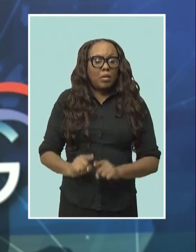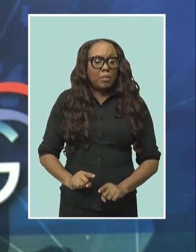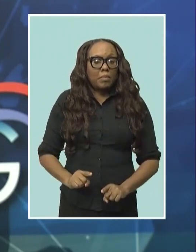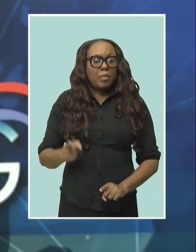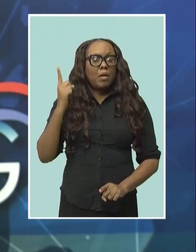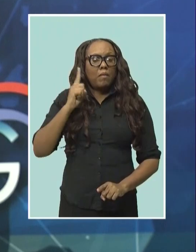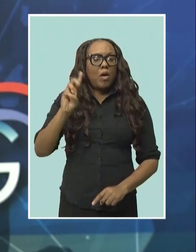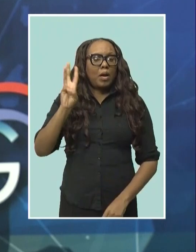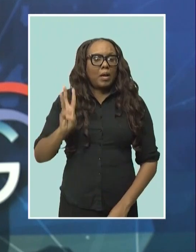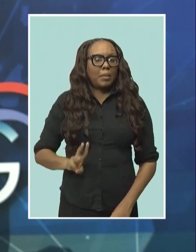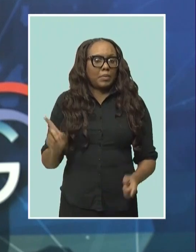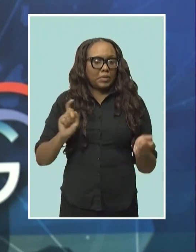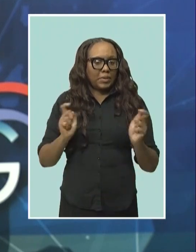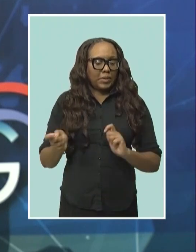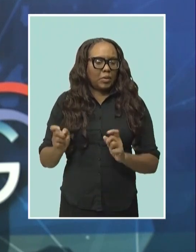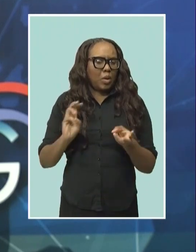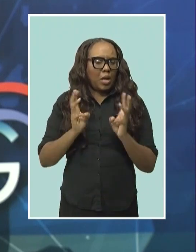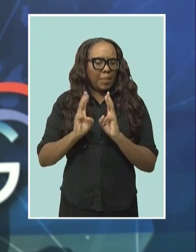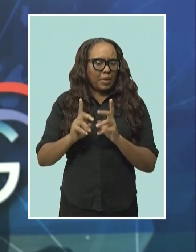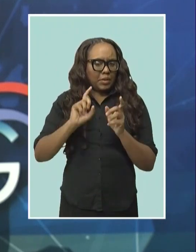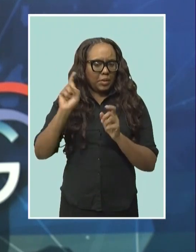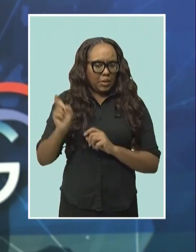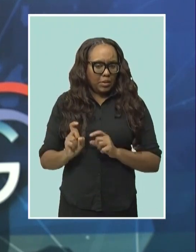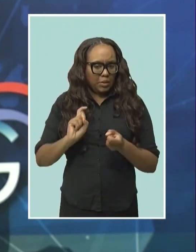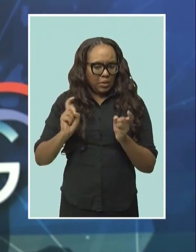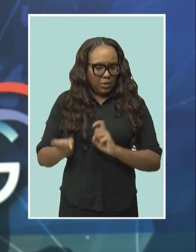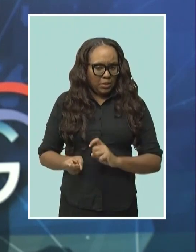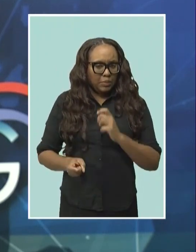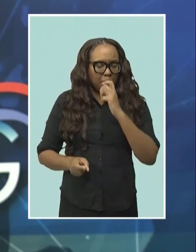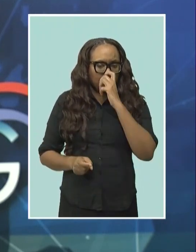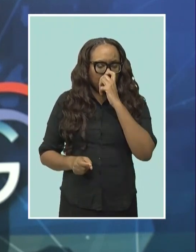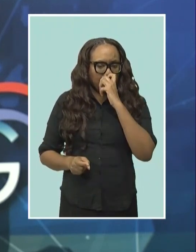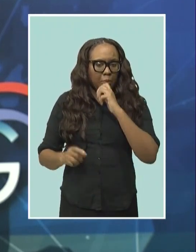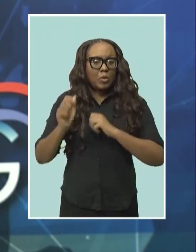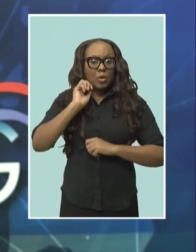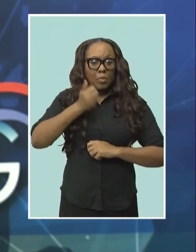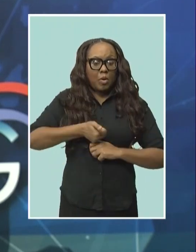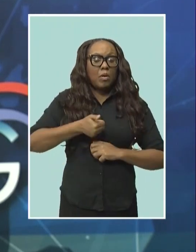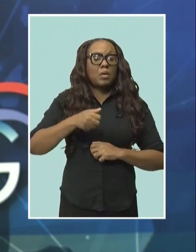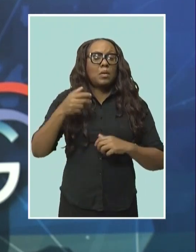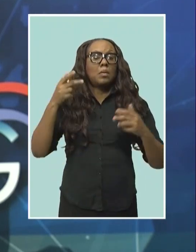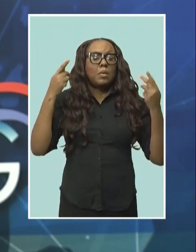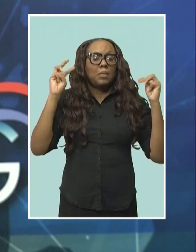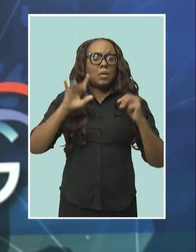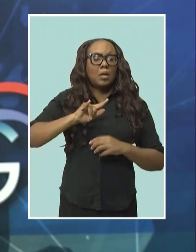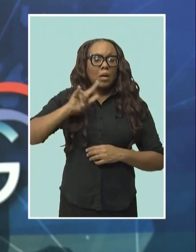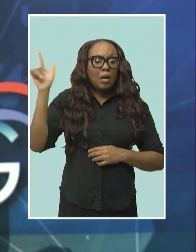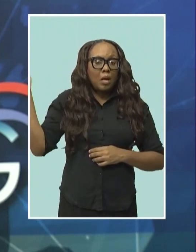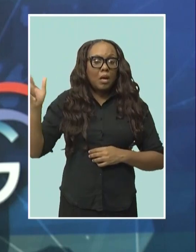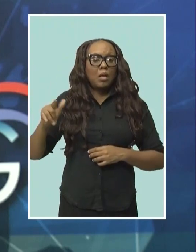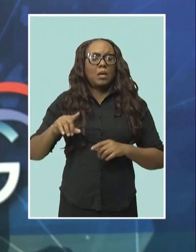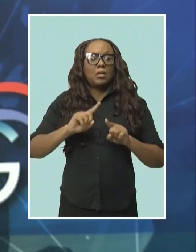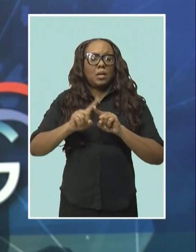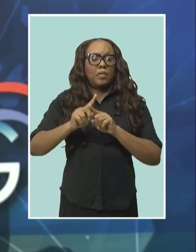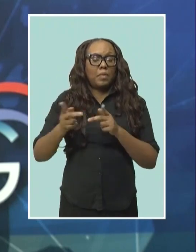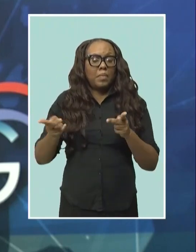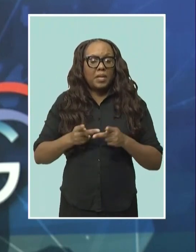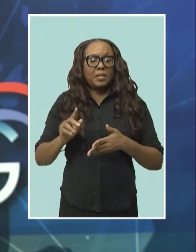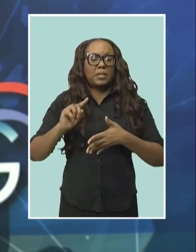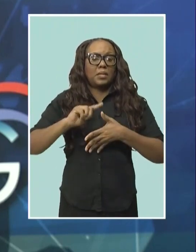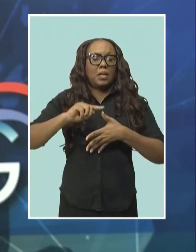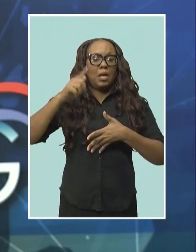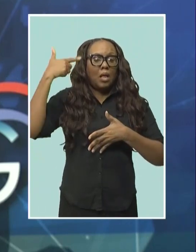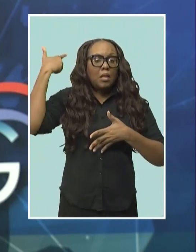states. From tomorrow, she will be on a 2-week overseas mission, which takes her to London, Switzerland, Ghana, and